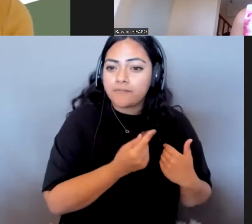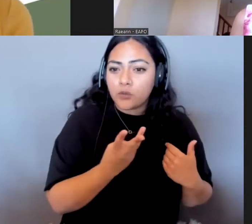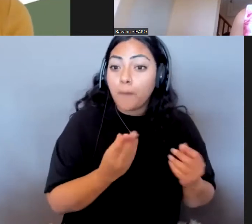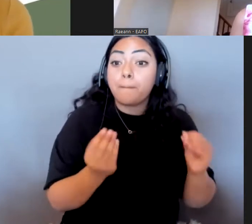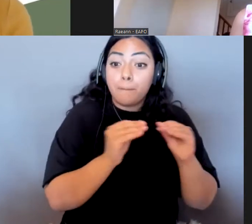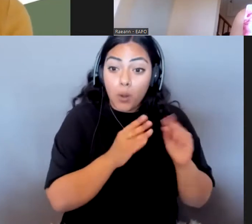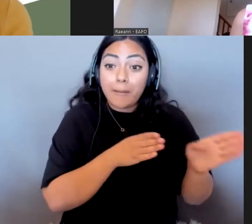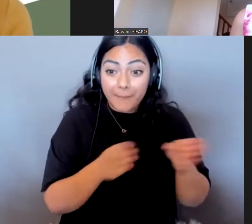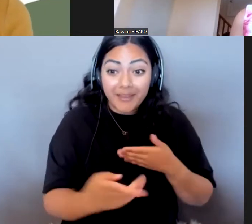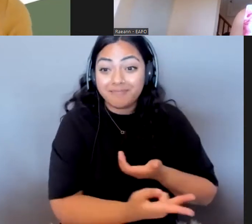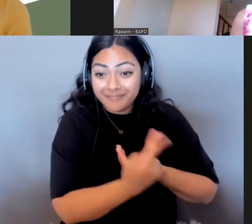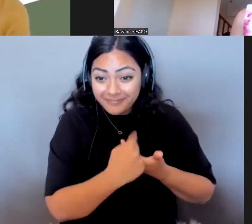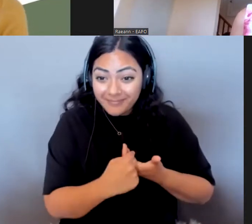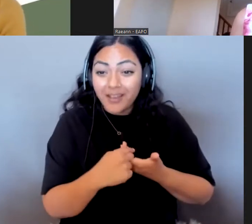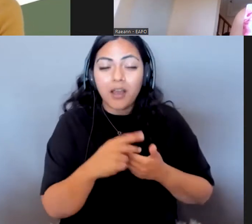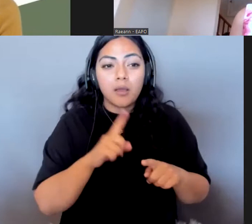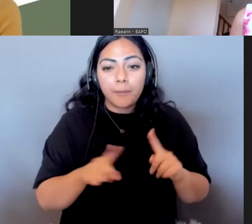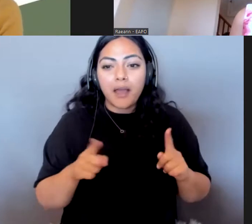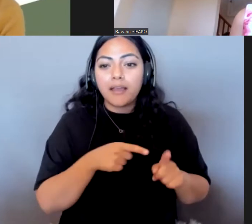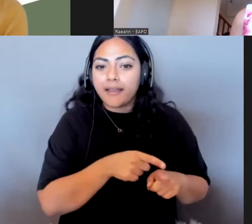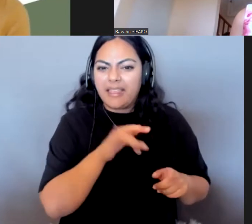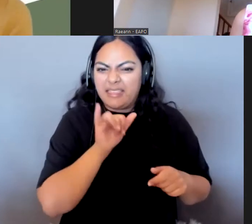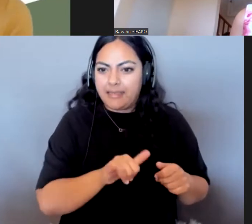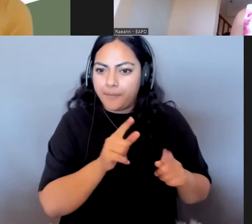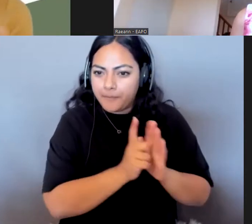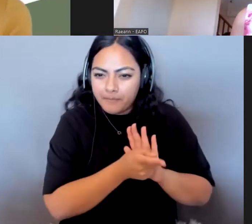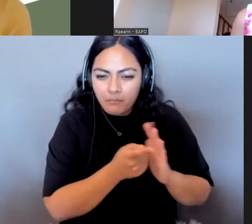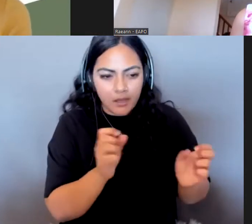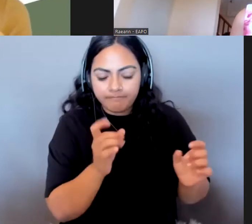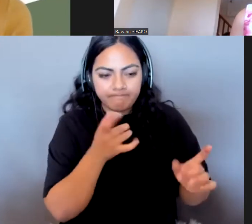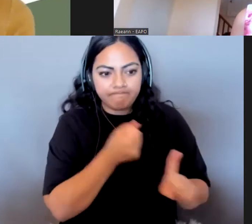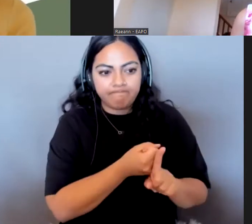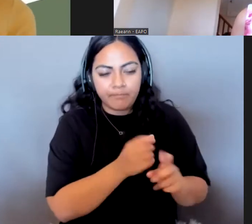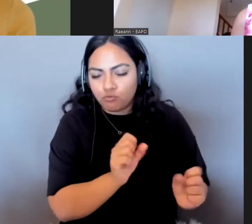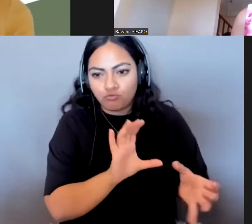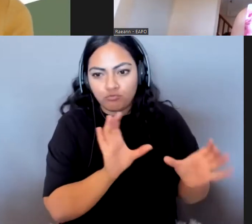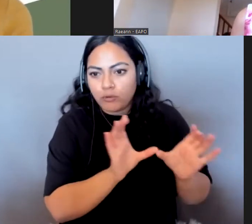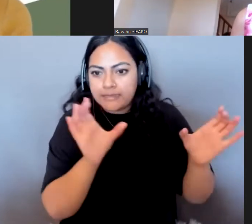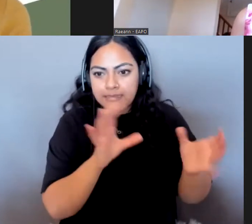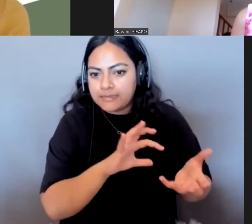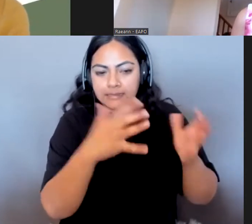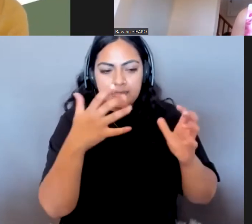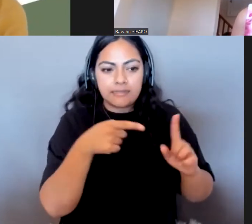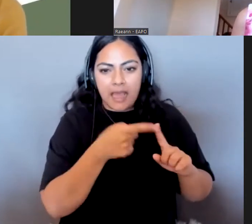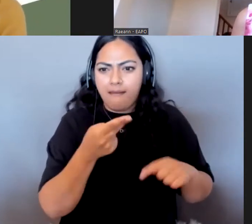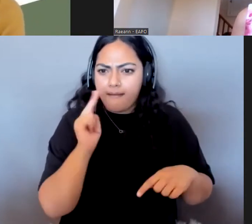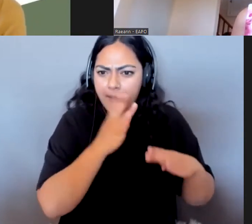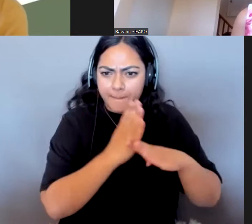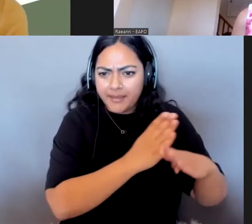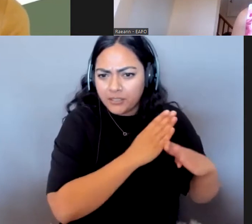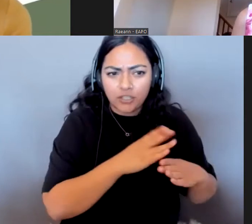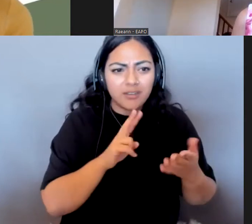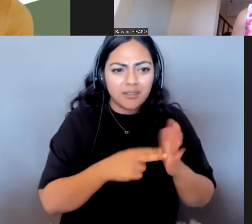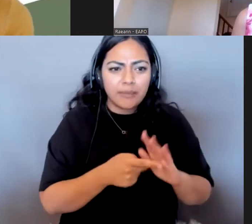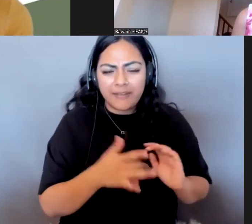going to join us and do the studies, but they were often in crisis because they had those high barriers of being able to leave, and because of their old age as well, they might have not